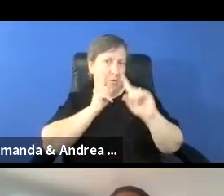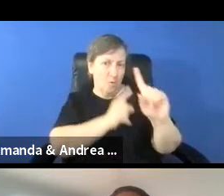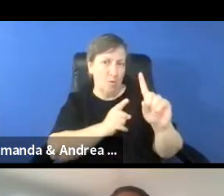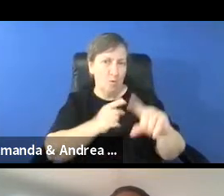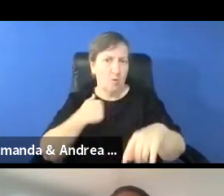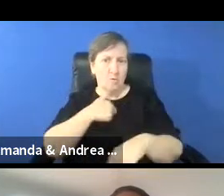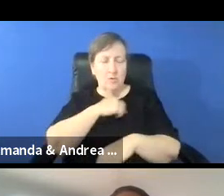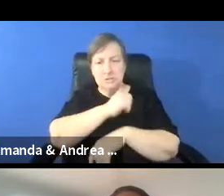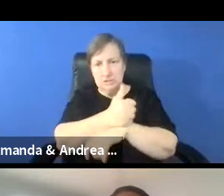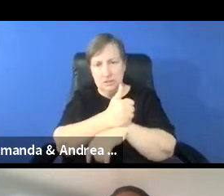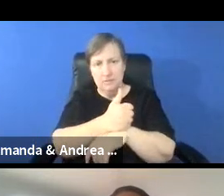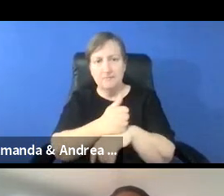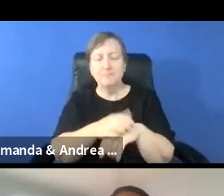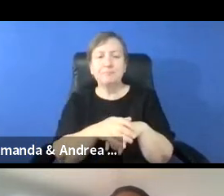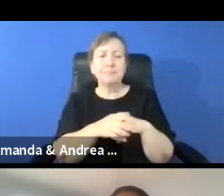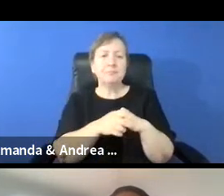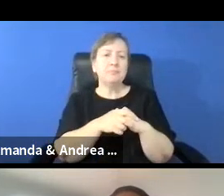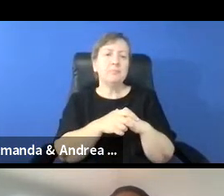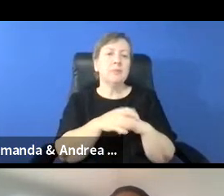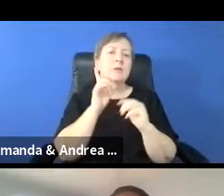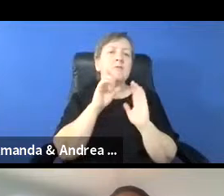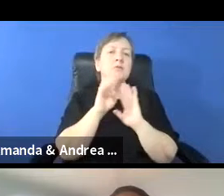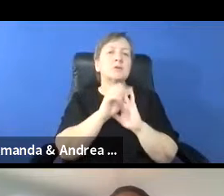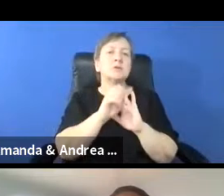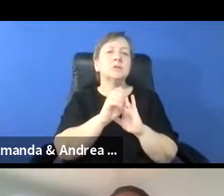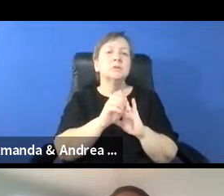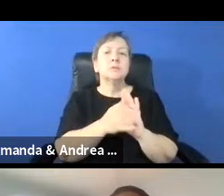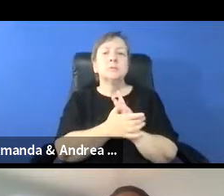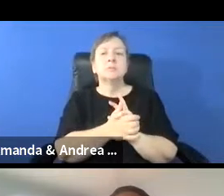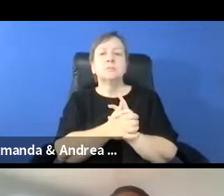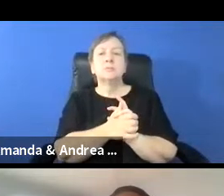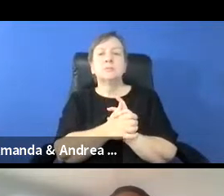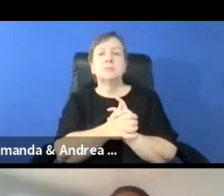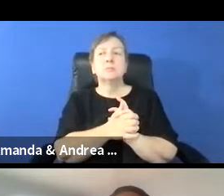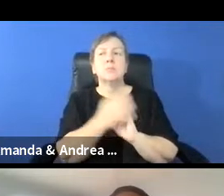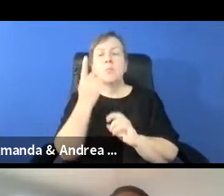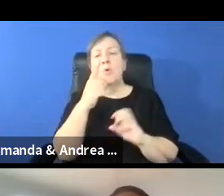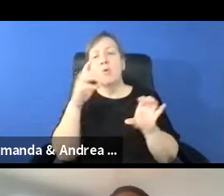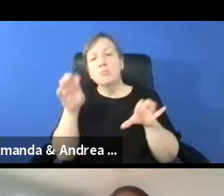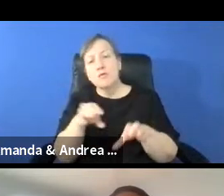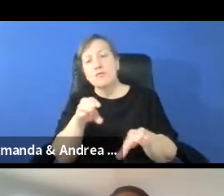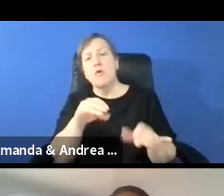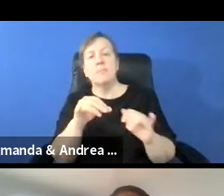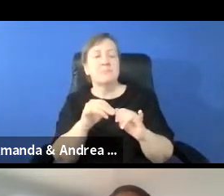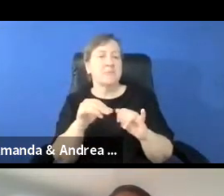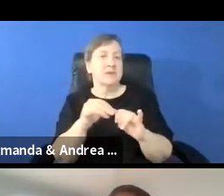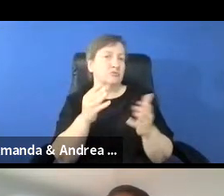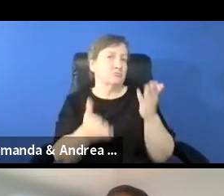set. So for instance, a performance measure may be how many